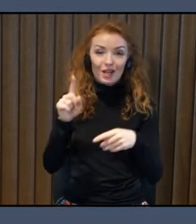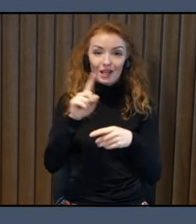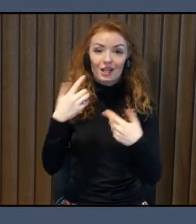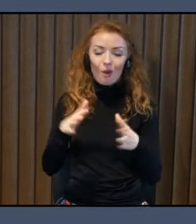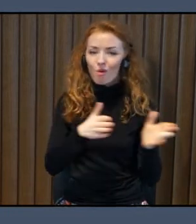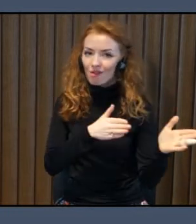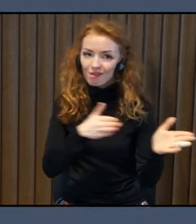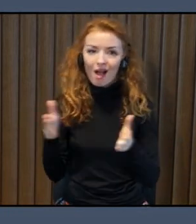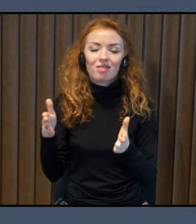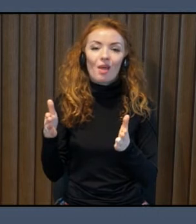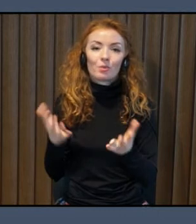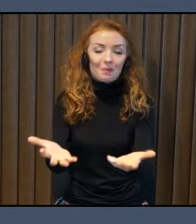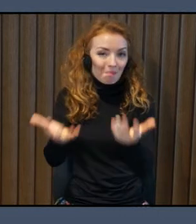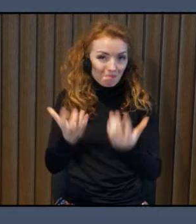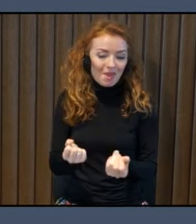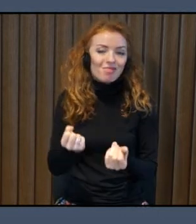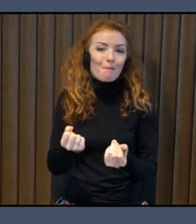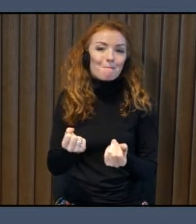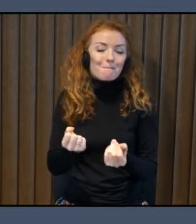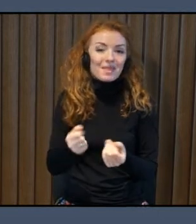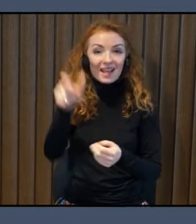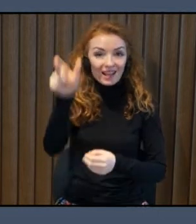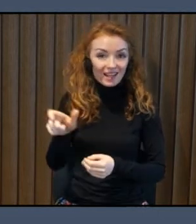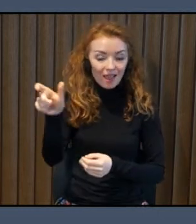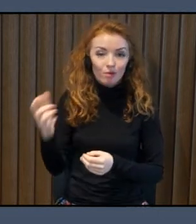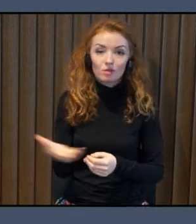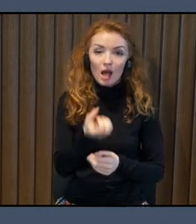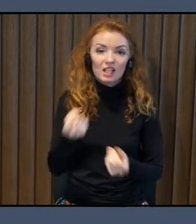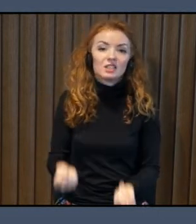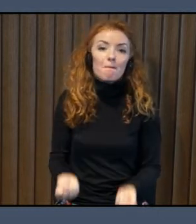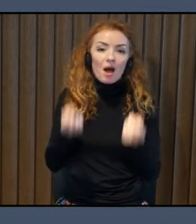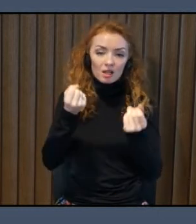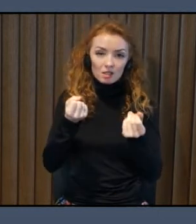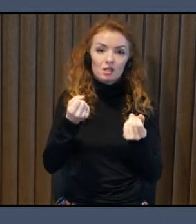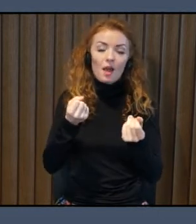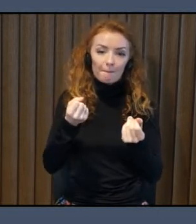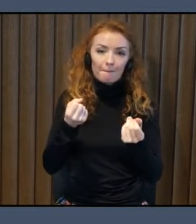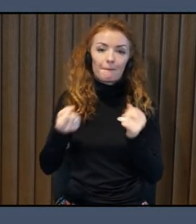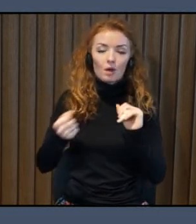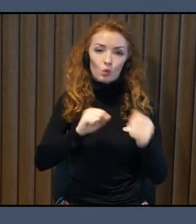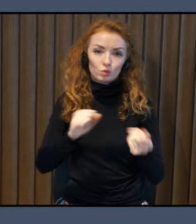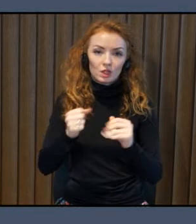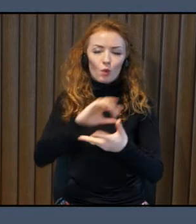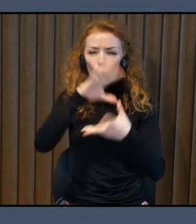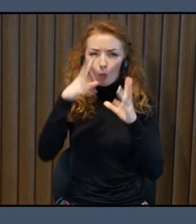be easily opened and so on. But now the center is also prepared to accept clients with